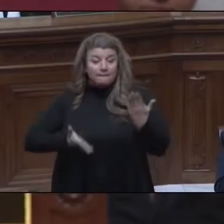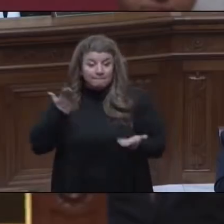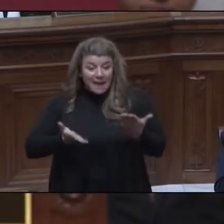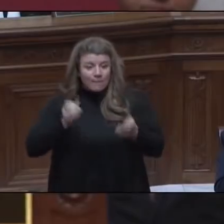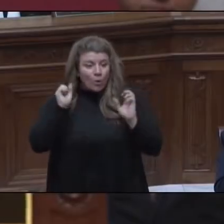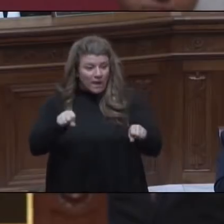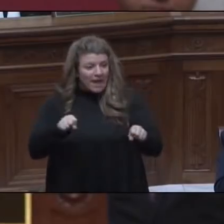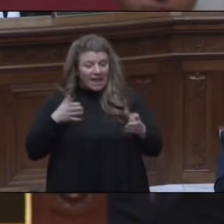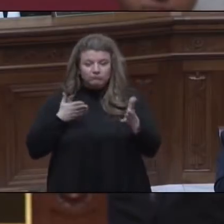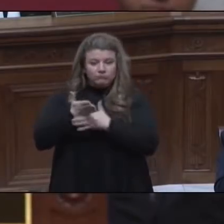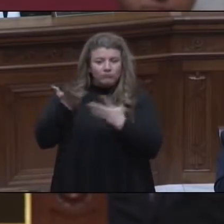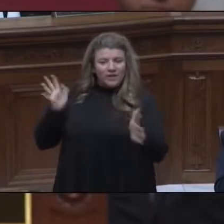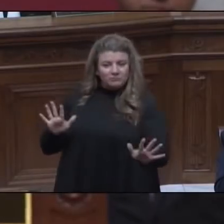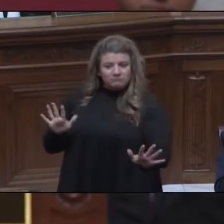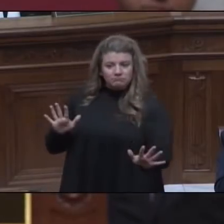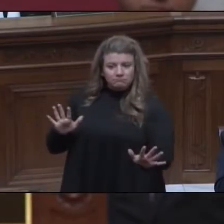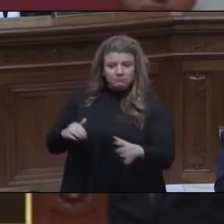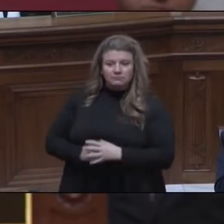can get by.